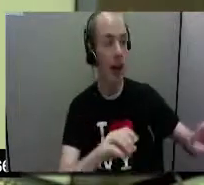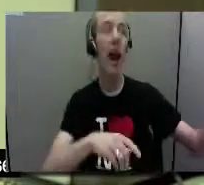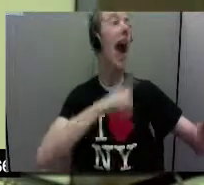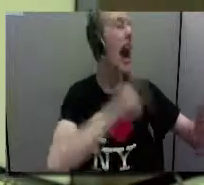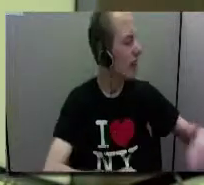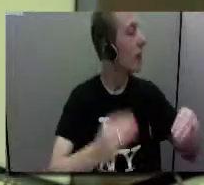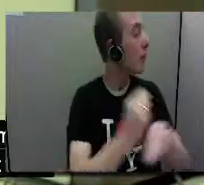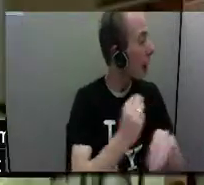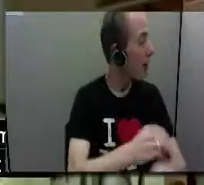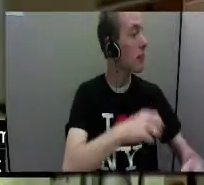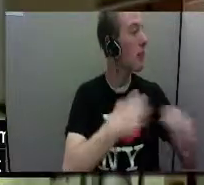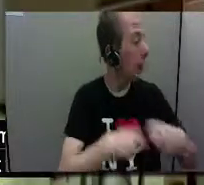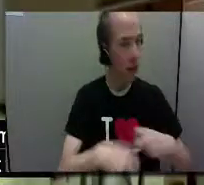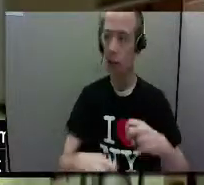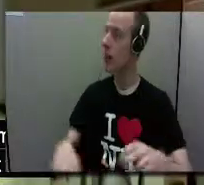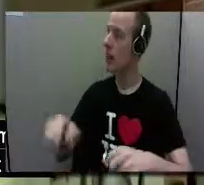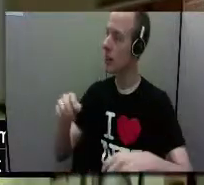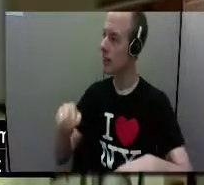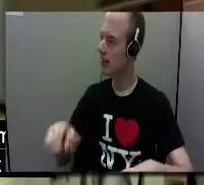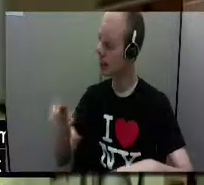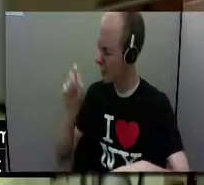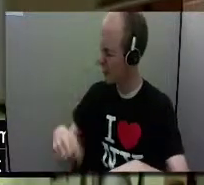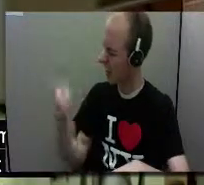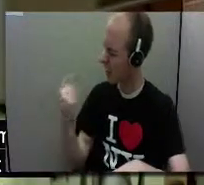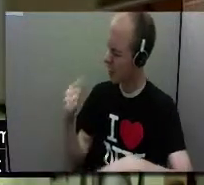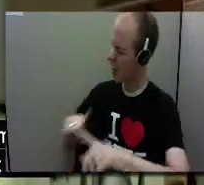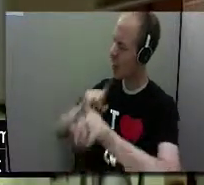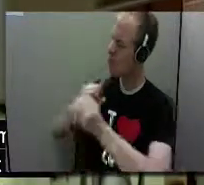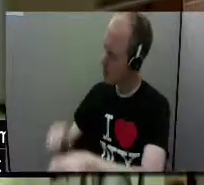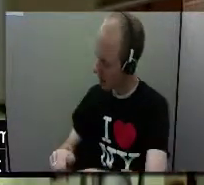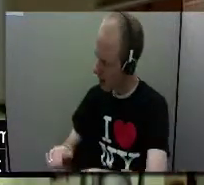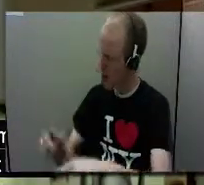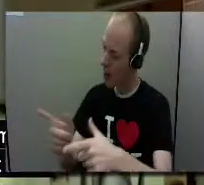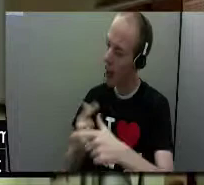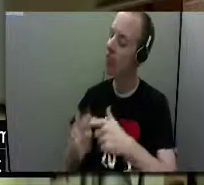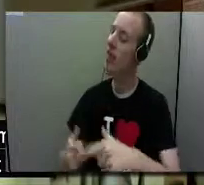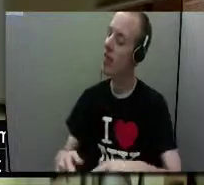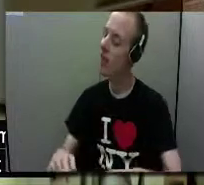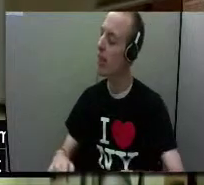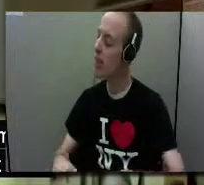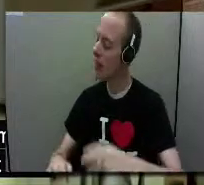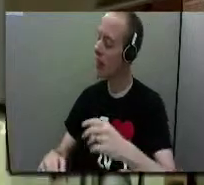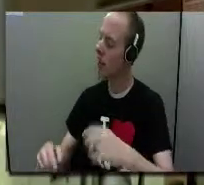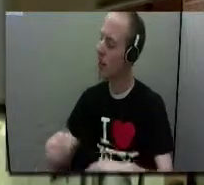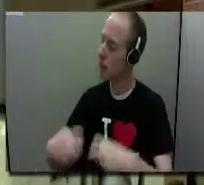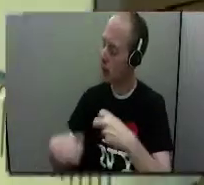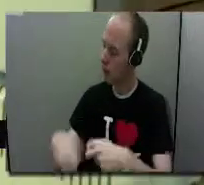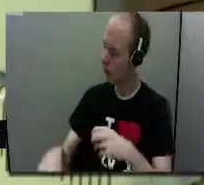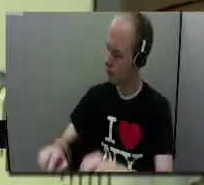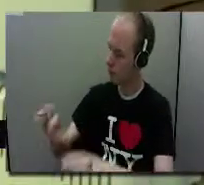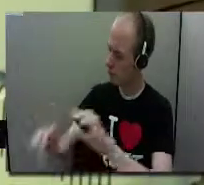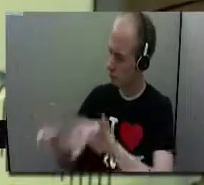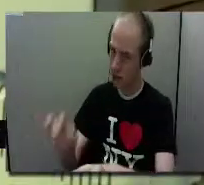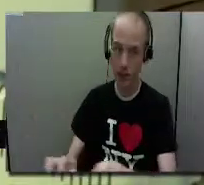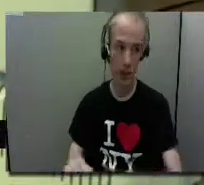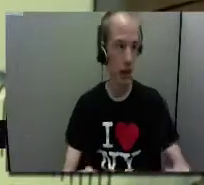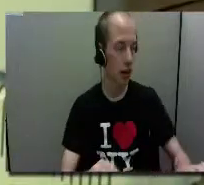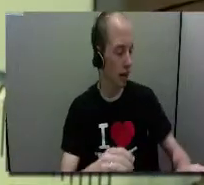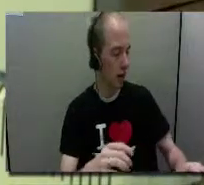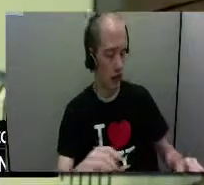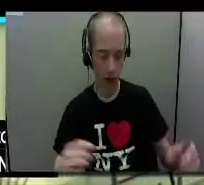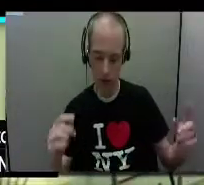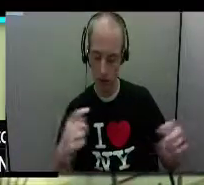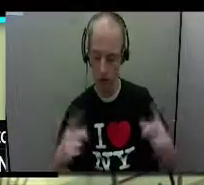any sense. You have to give some sort of command and then type in what you want it to do? This would be the hardest thing